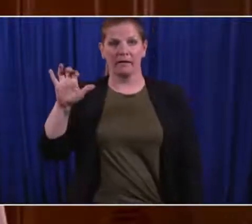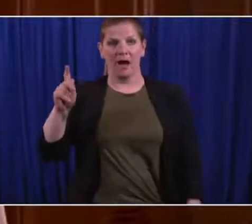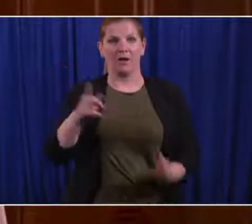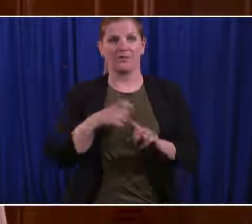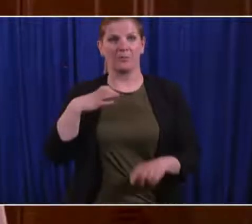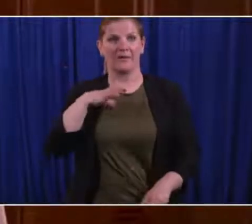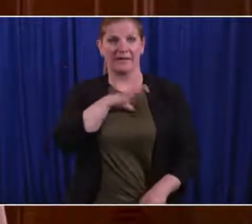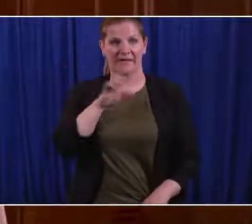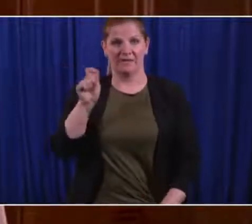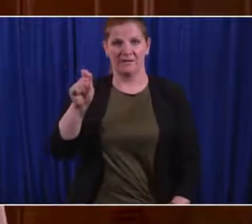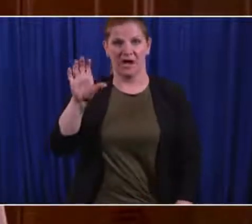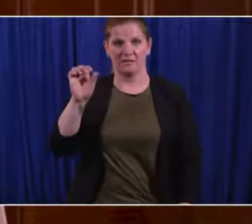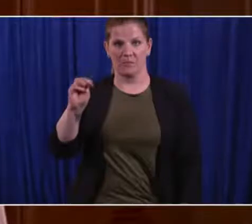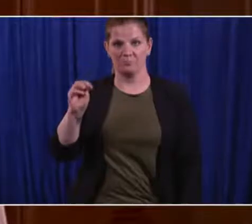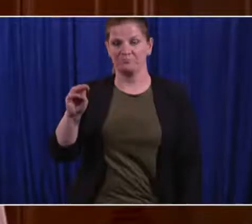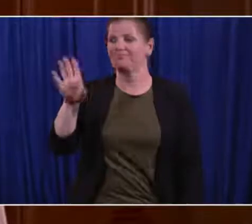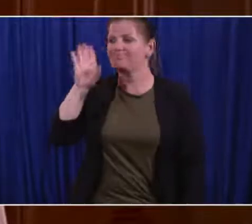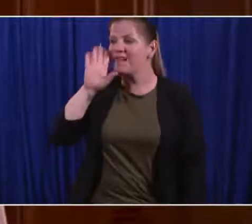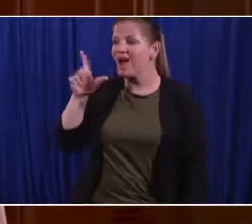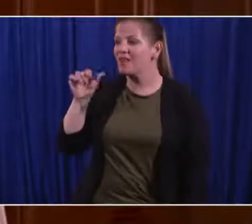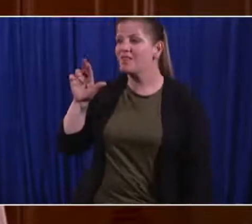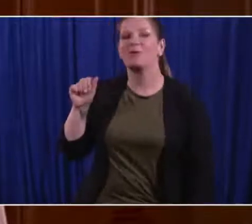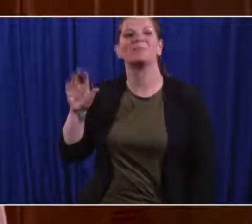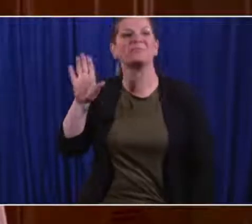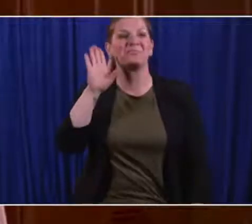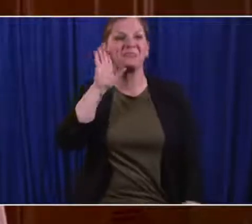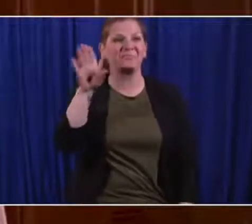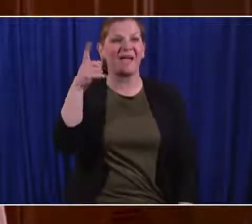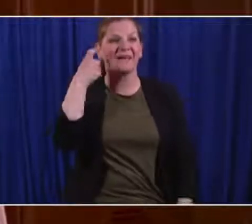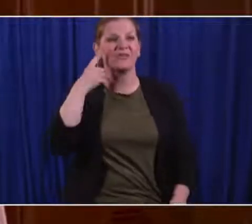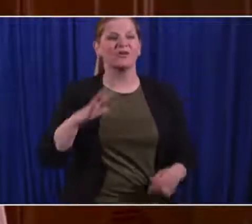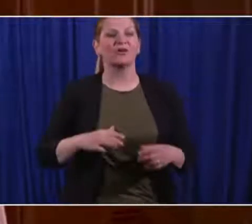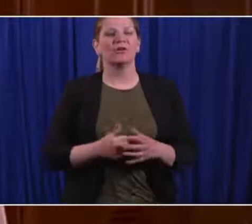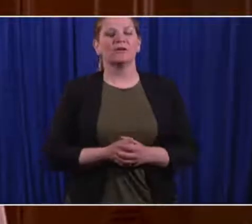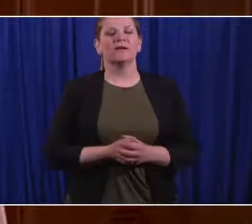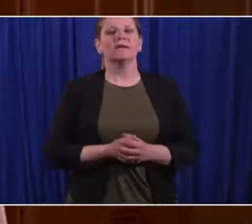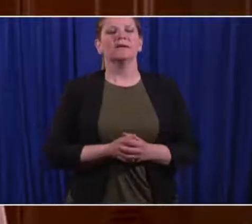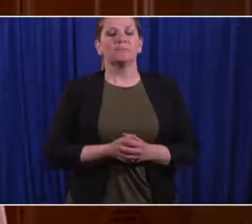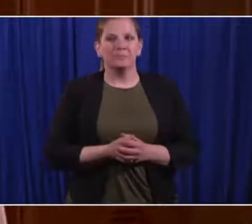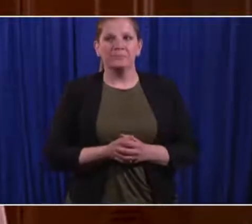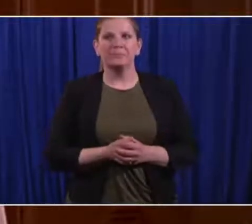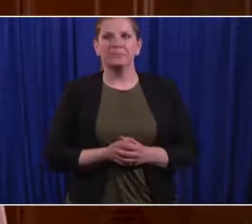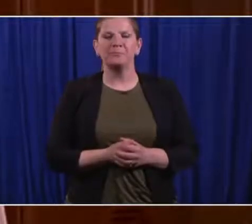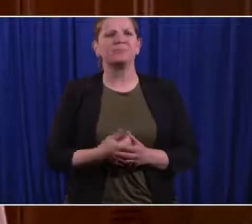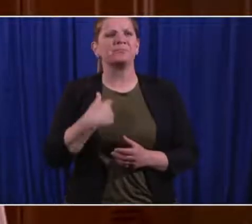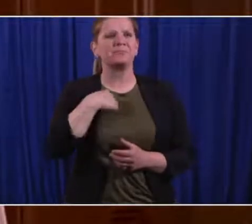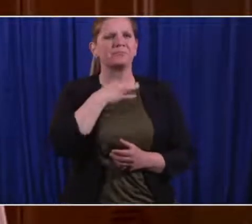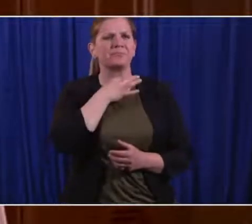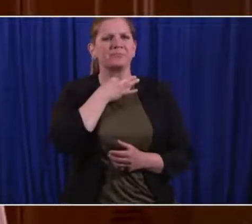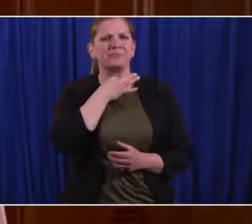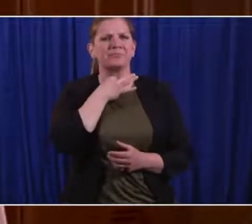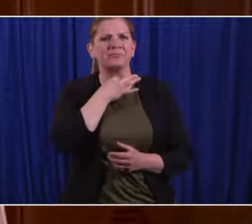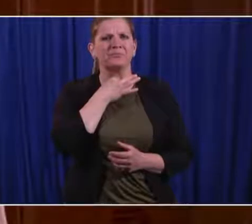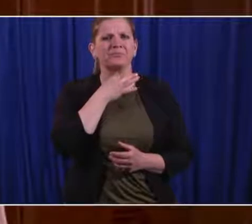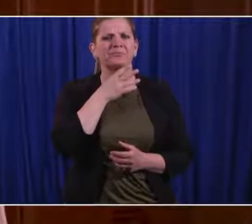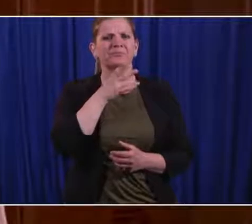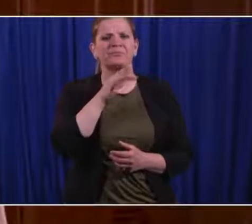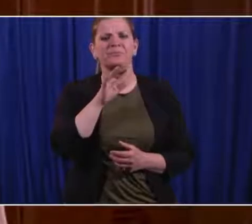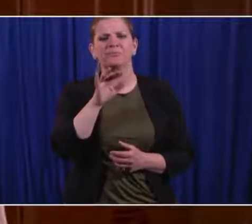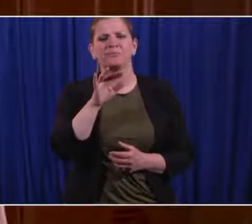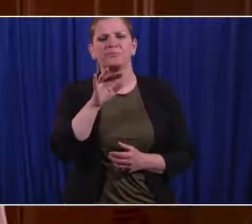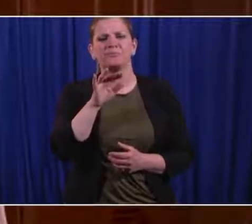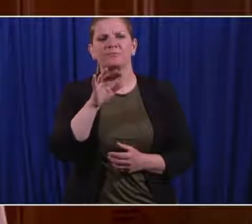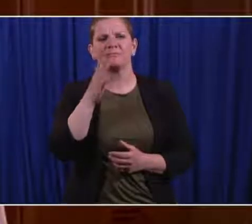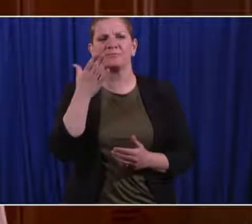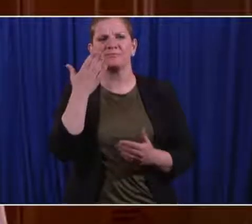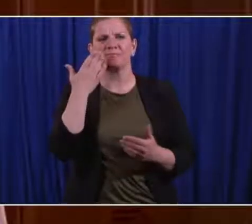Hey, Laura. Hi, Governor. I have a question. If you miscalculated